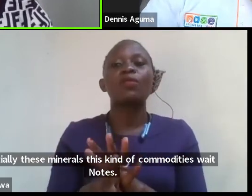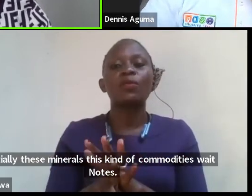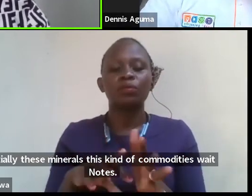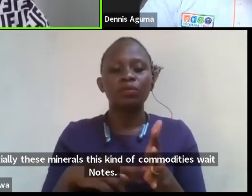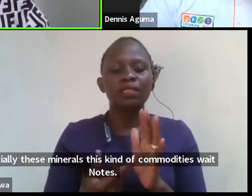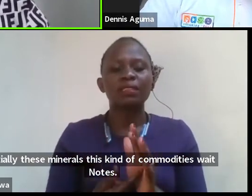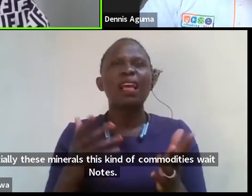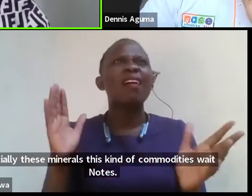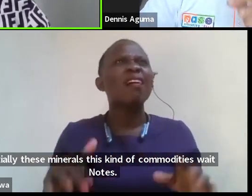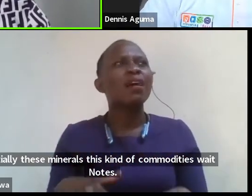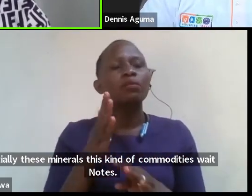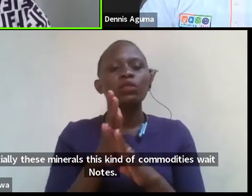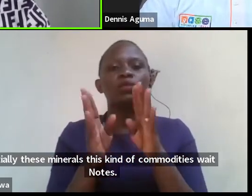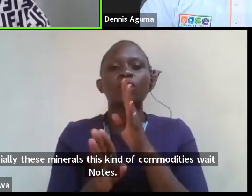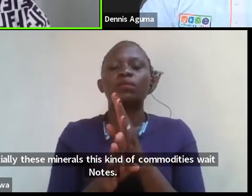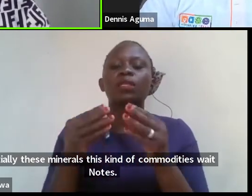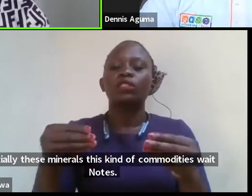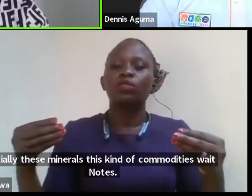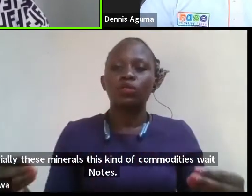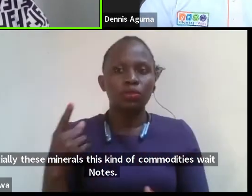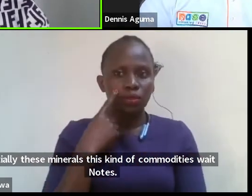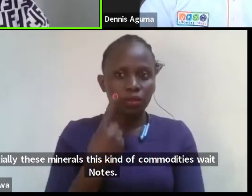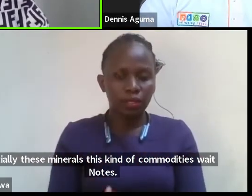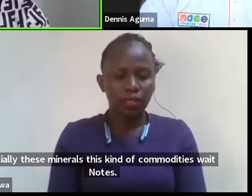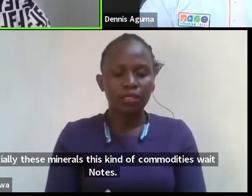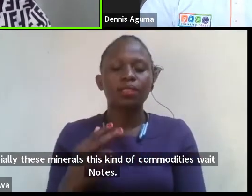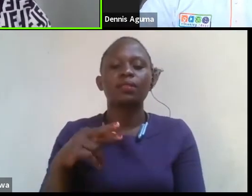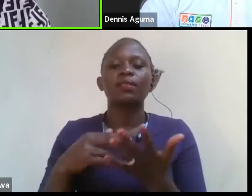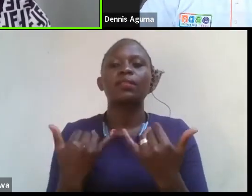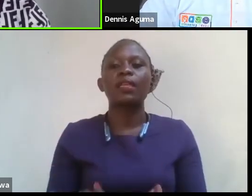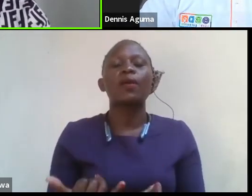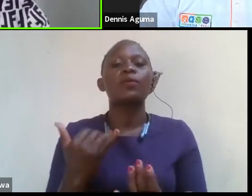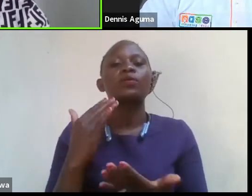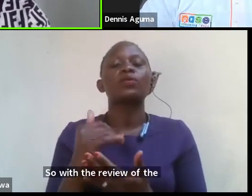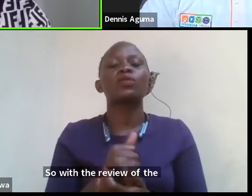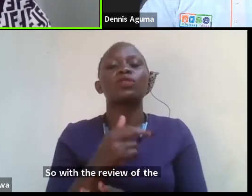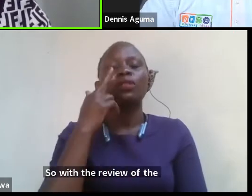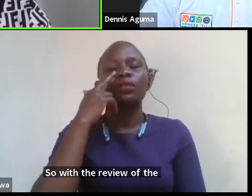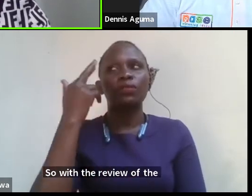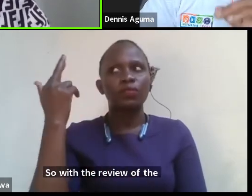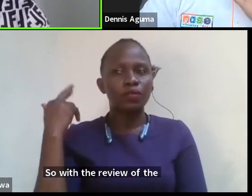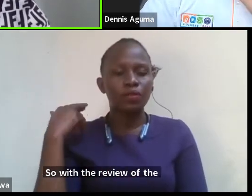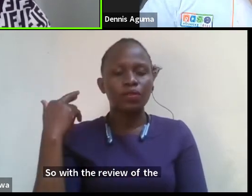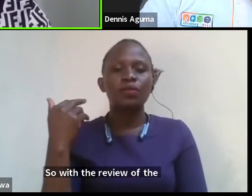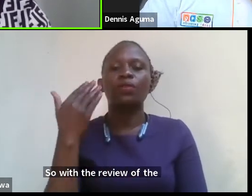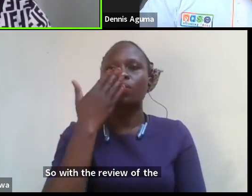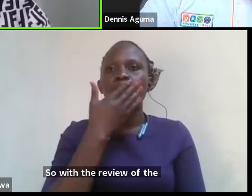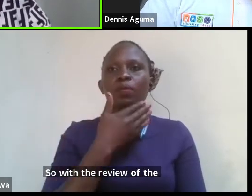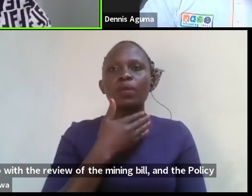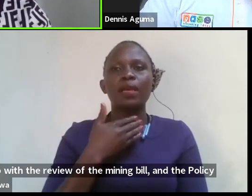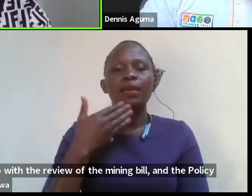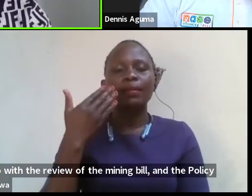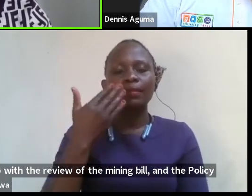building materials. So with the review of the mining bill and the